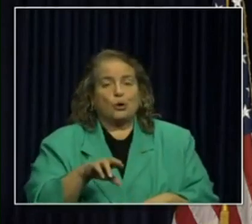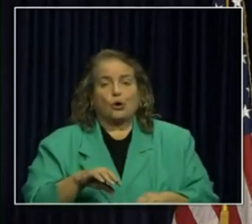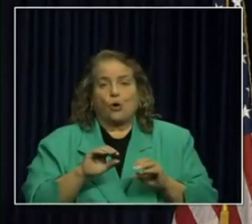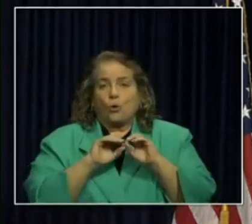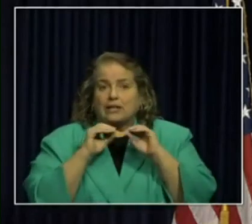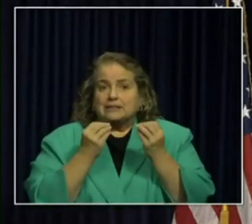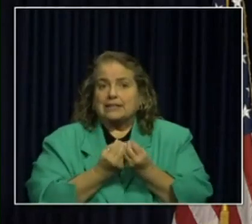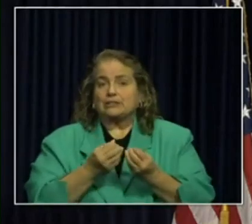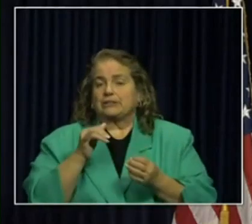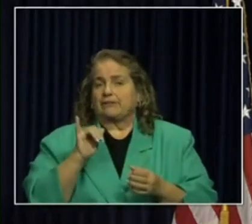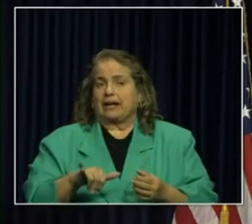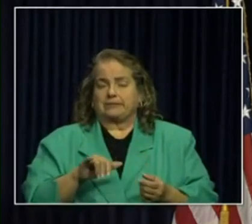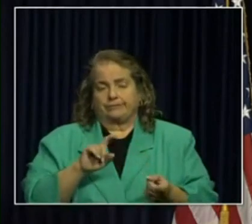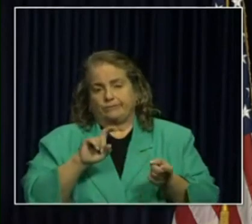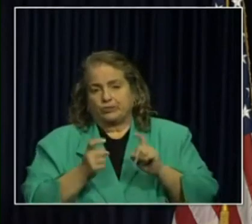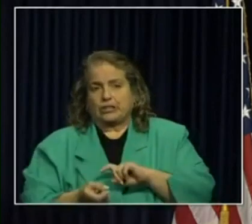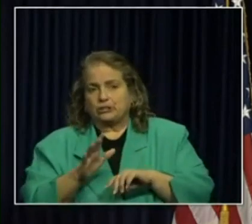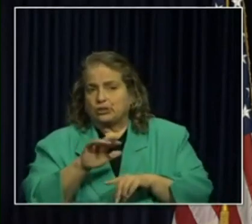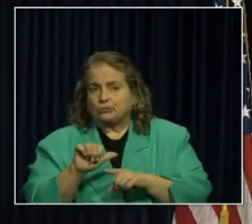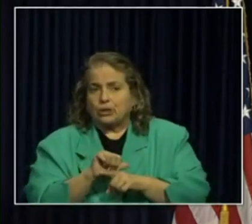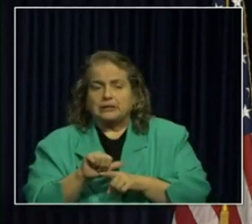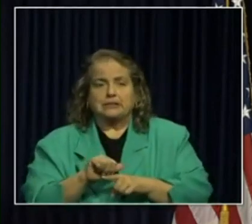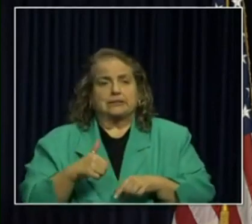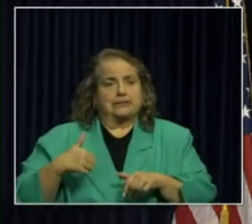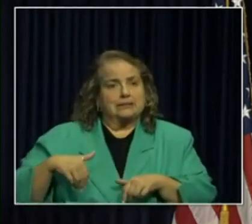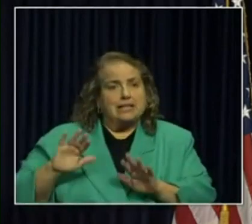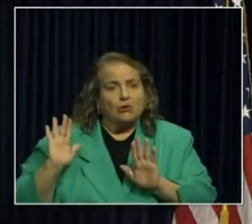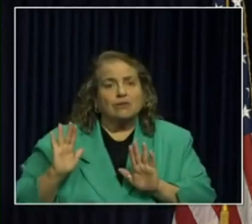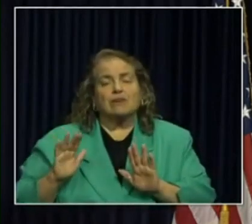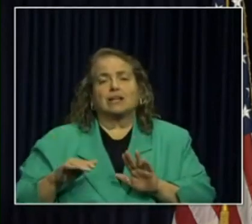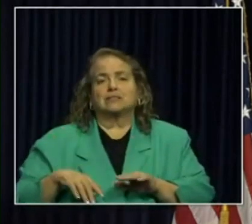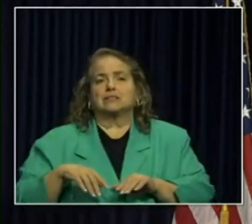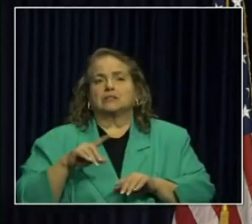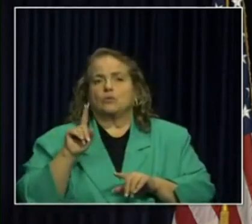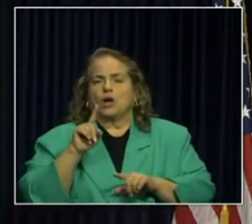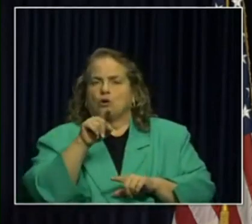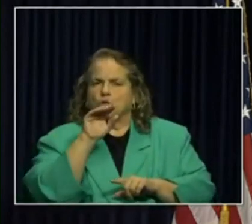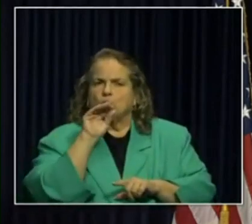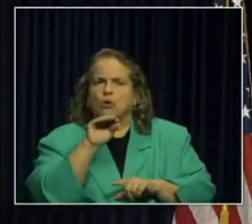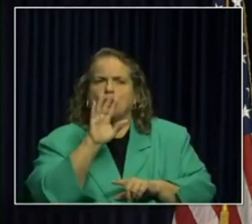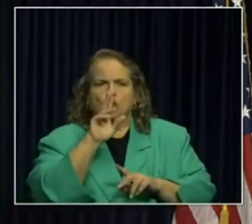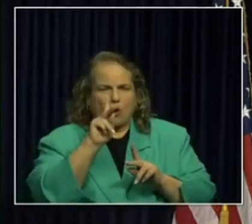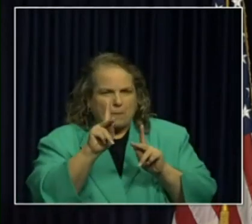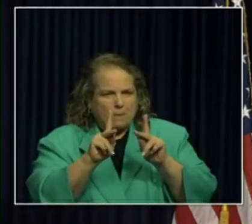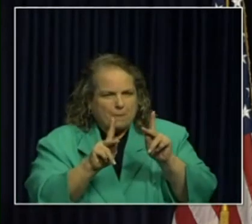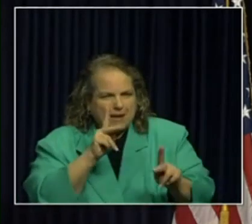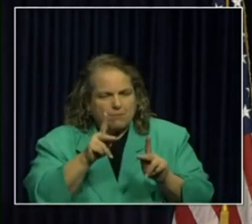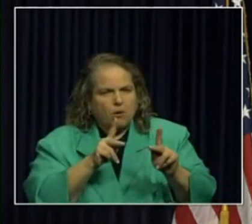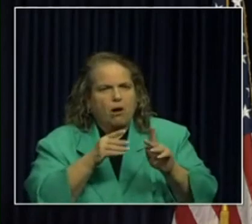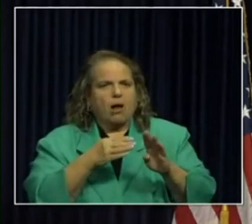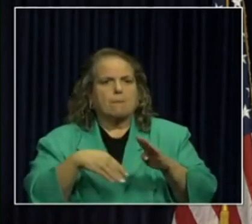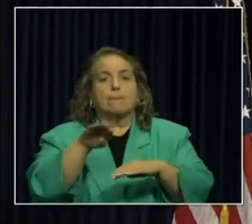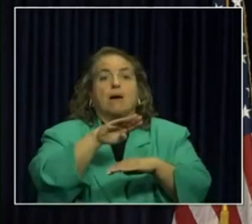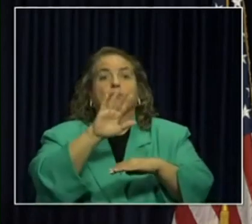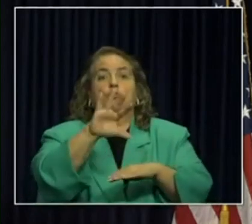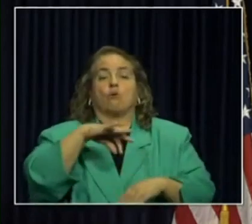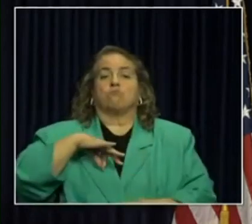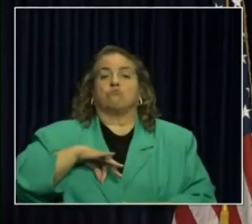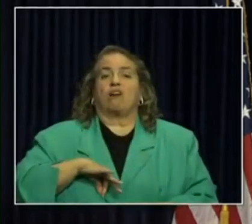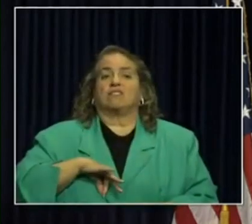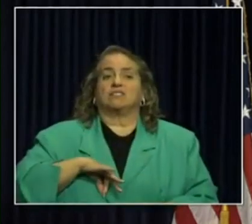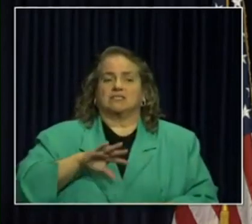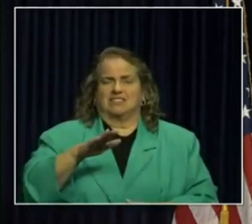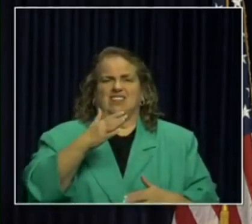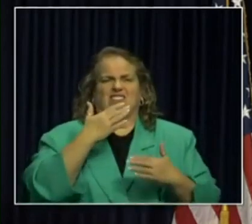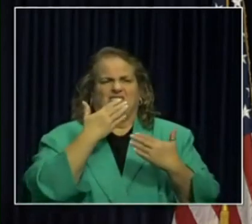that have made those key sacrifices where they put their people above their profits. Thank you